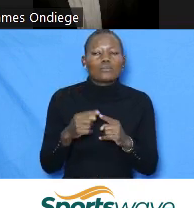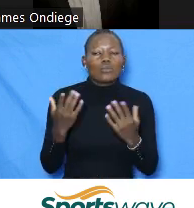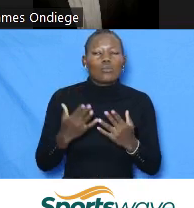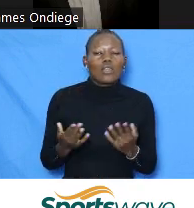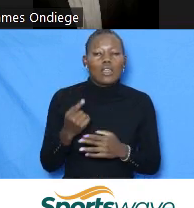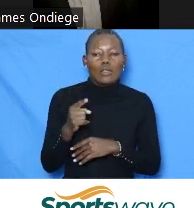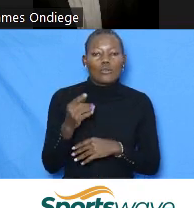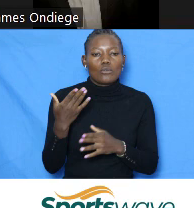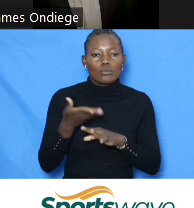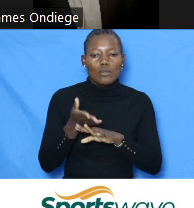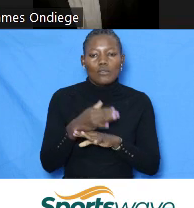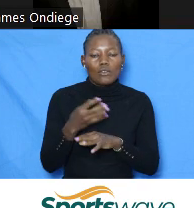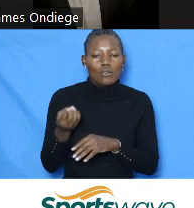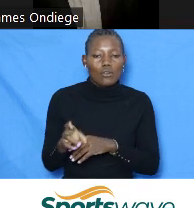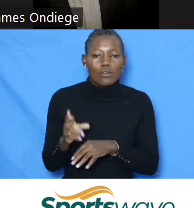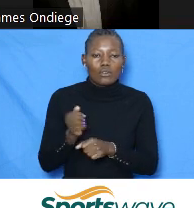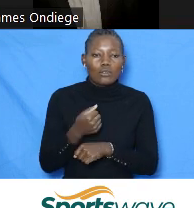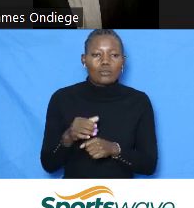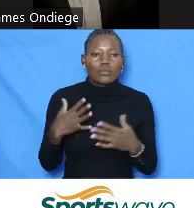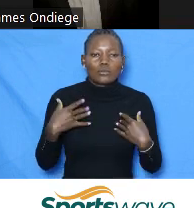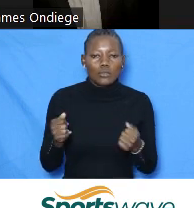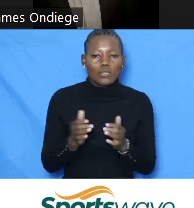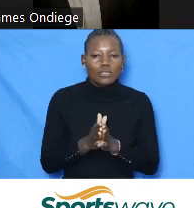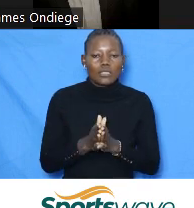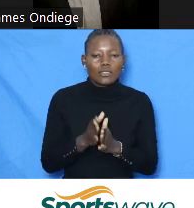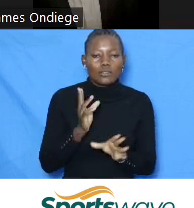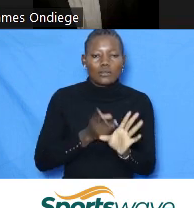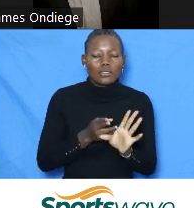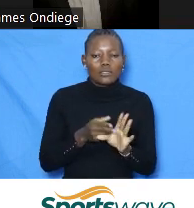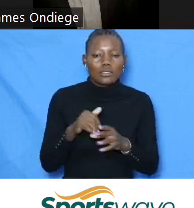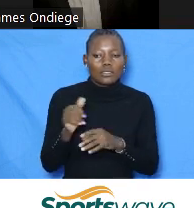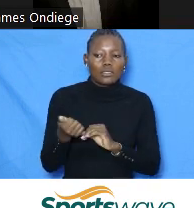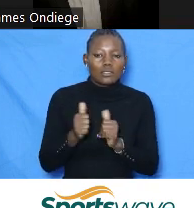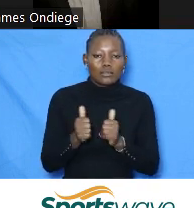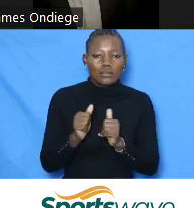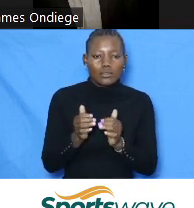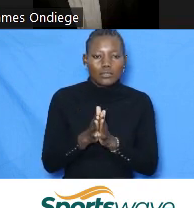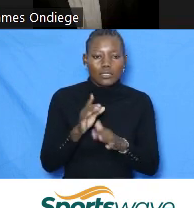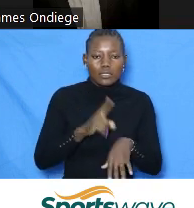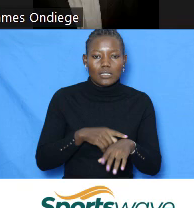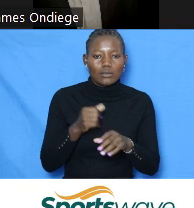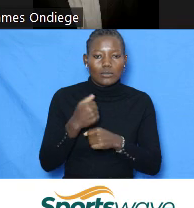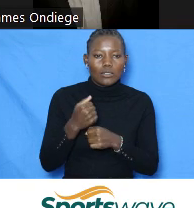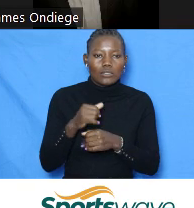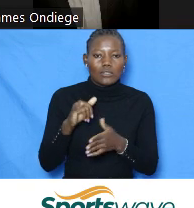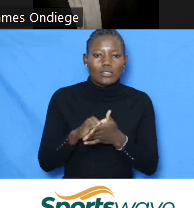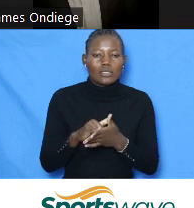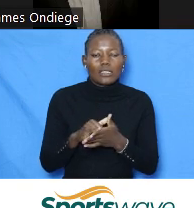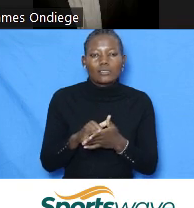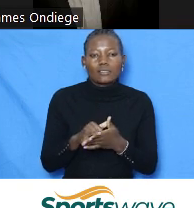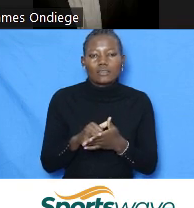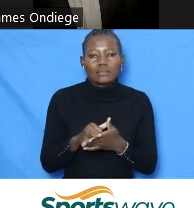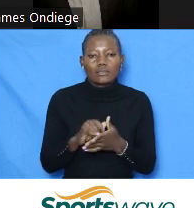before, or you may not heal and be able to even take part in sports. And as you're doing that rehabilitation with the